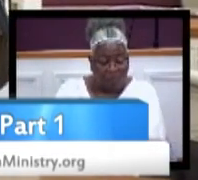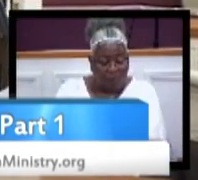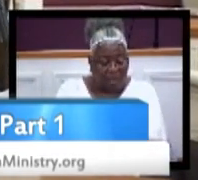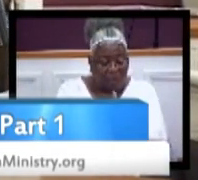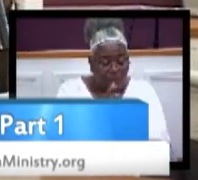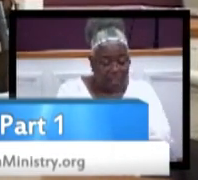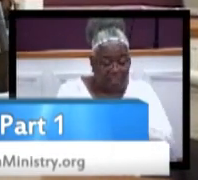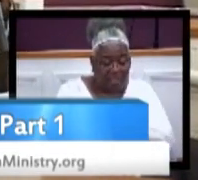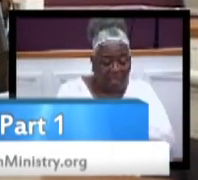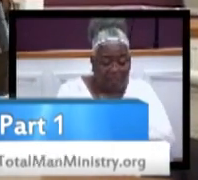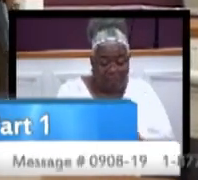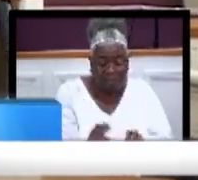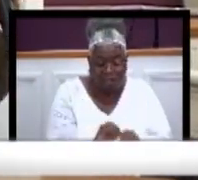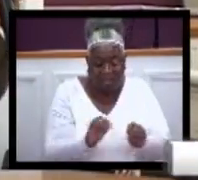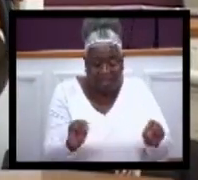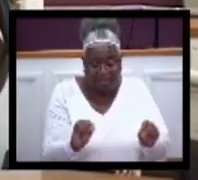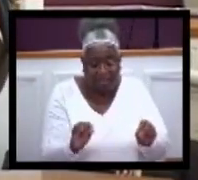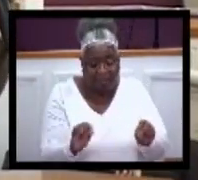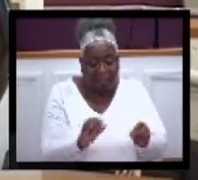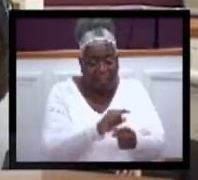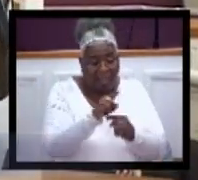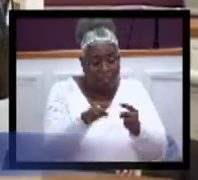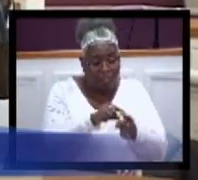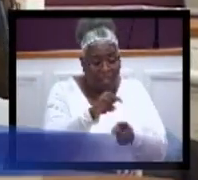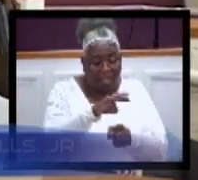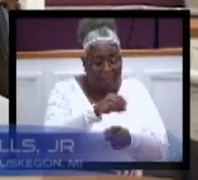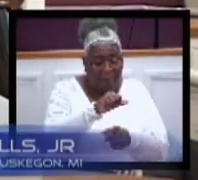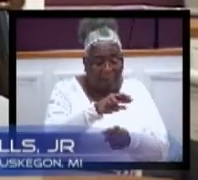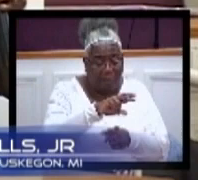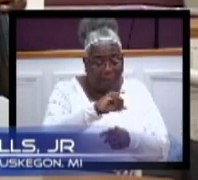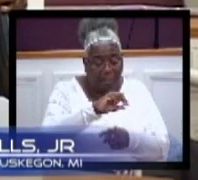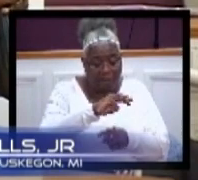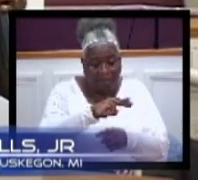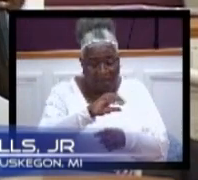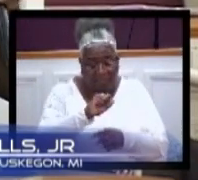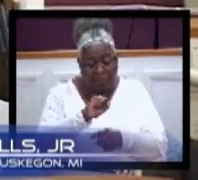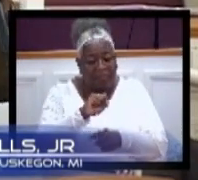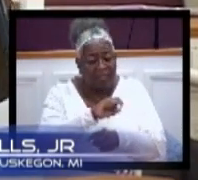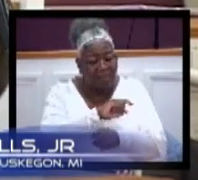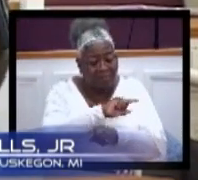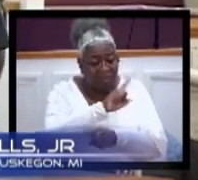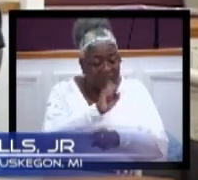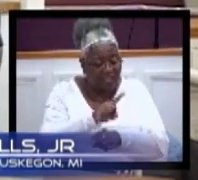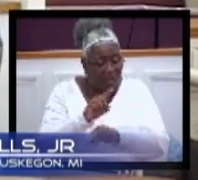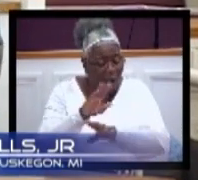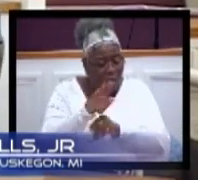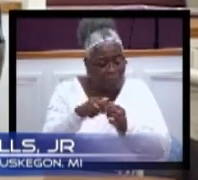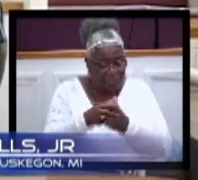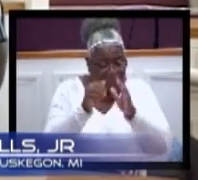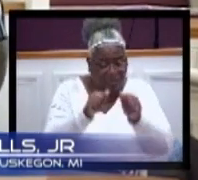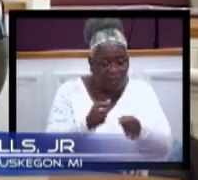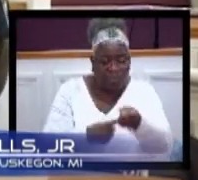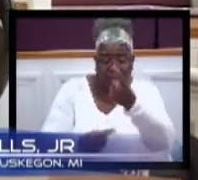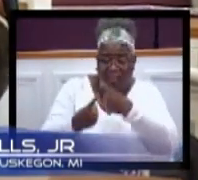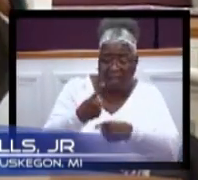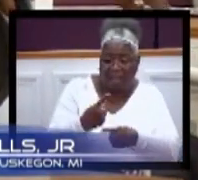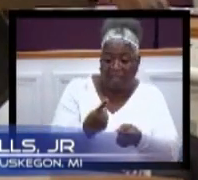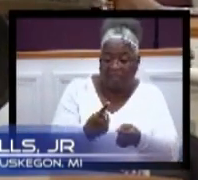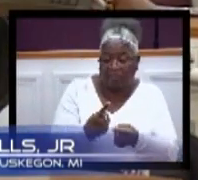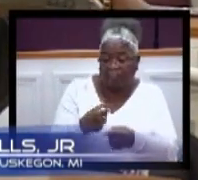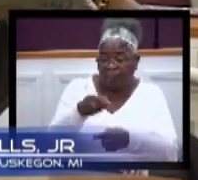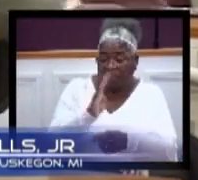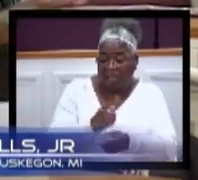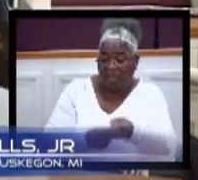you can't do nothing else. When Marion had done all she could do, do, God came in and